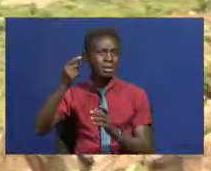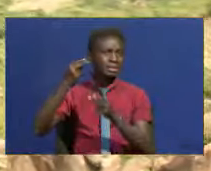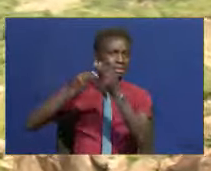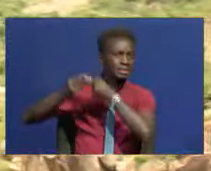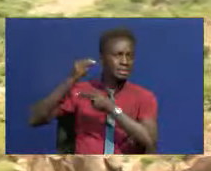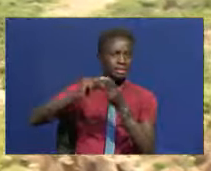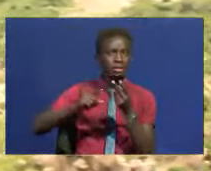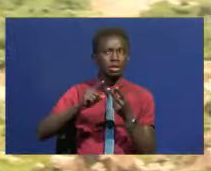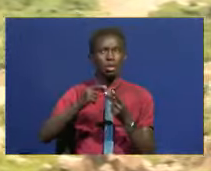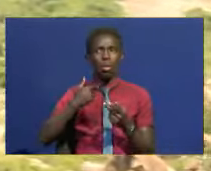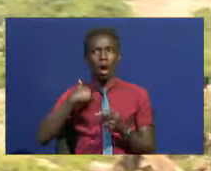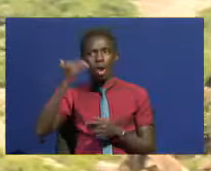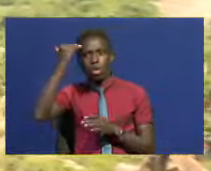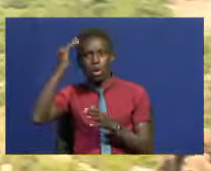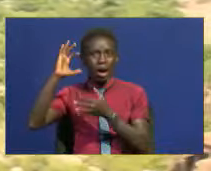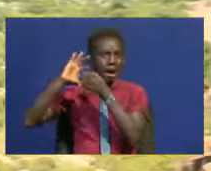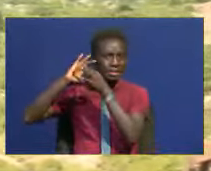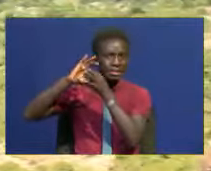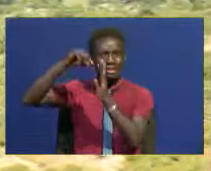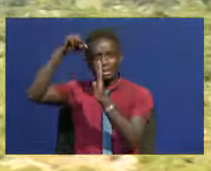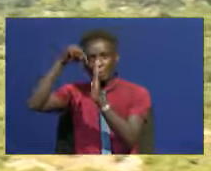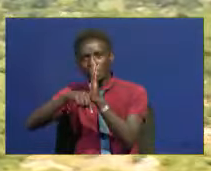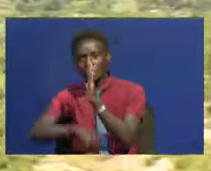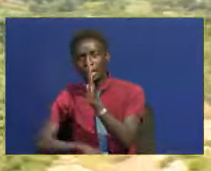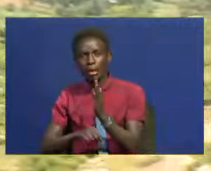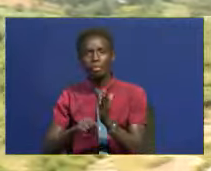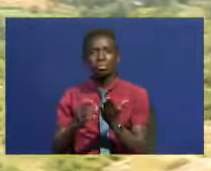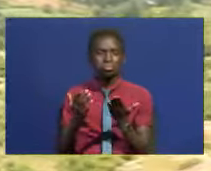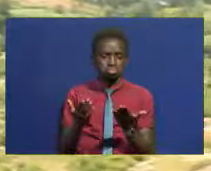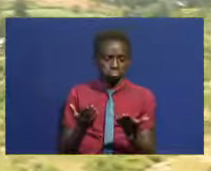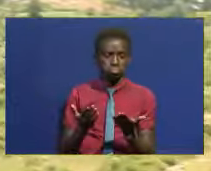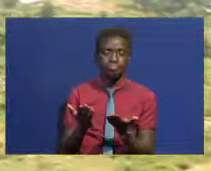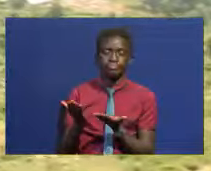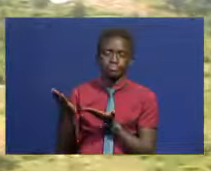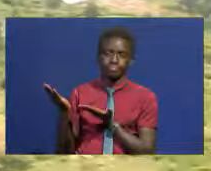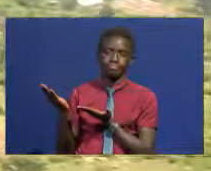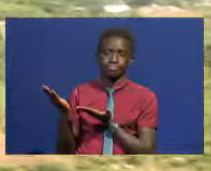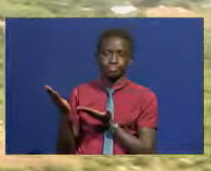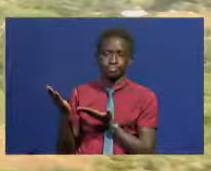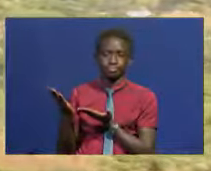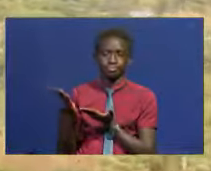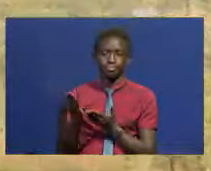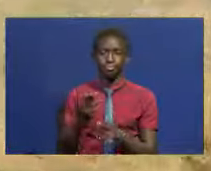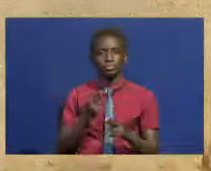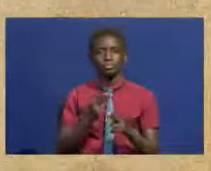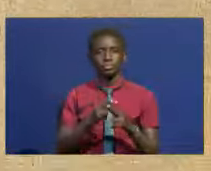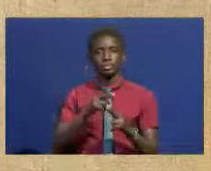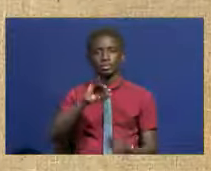our shared culture and heritage. Jackie Wambiru, My Culture.